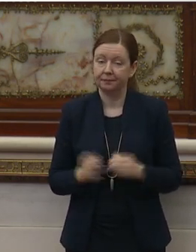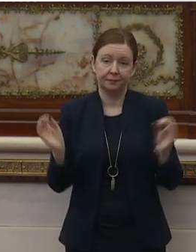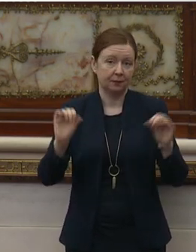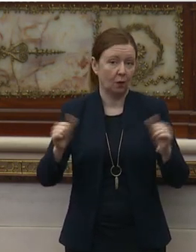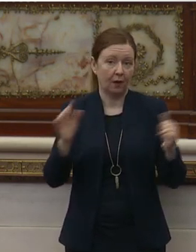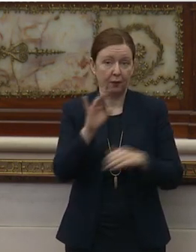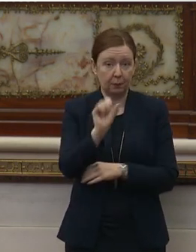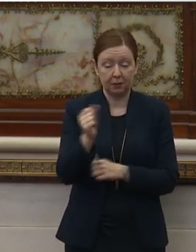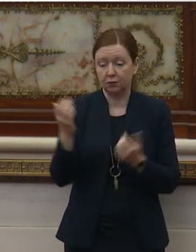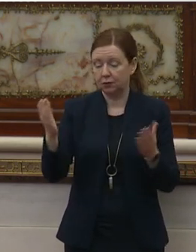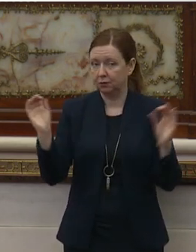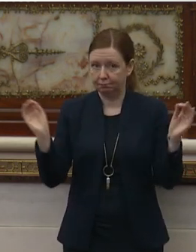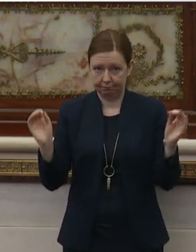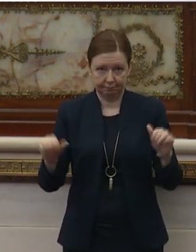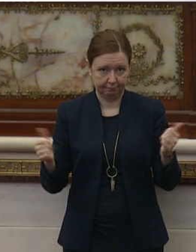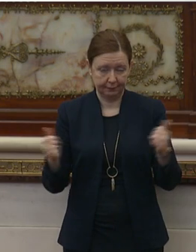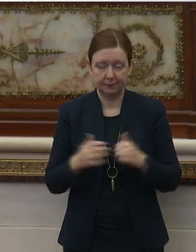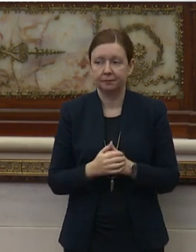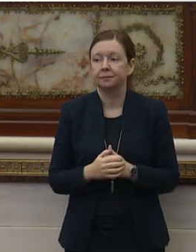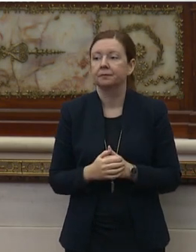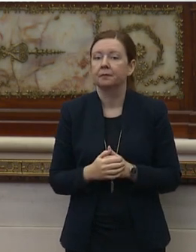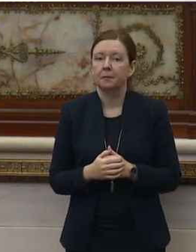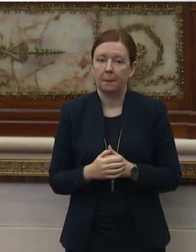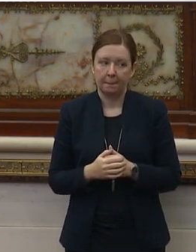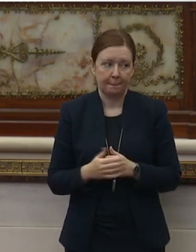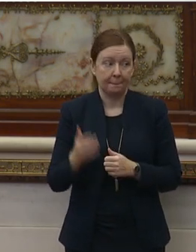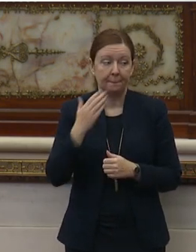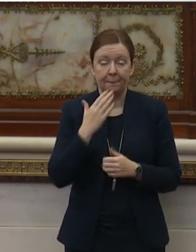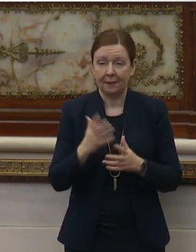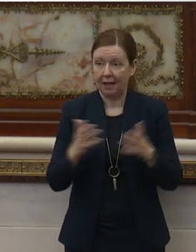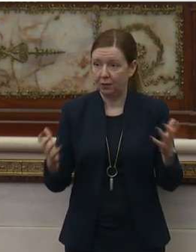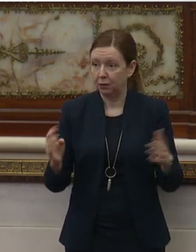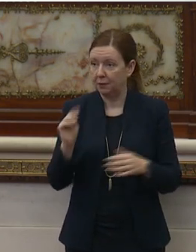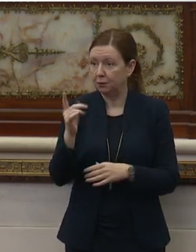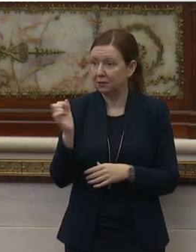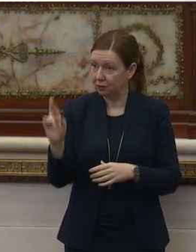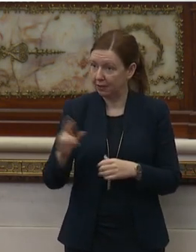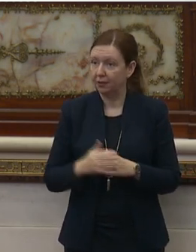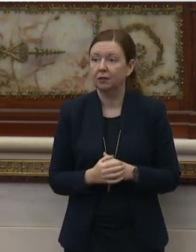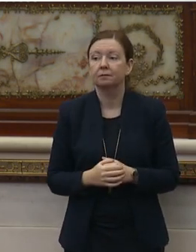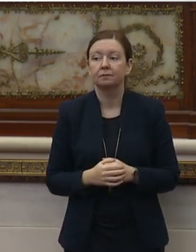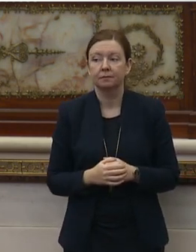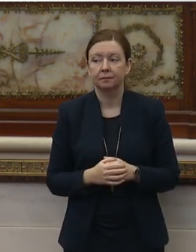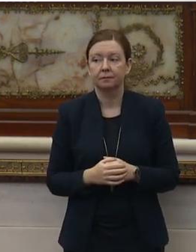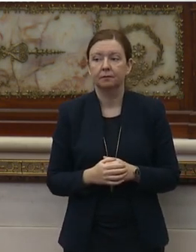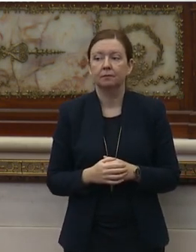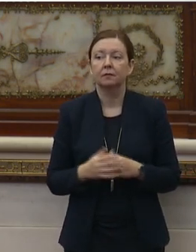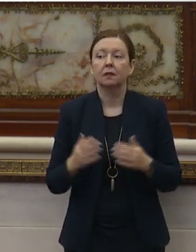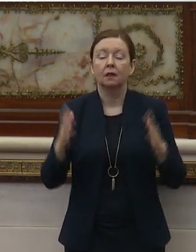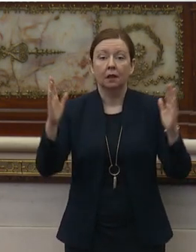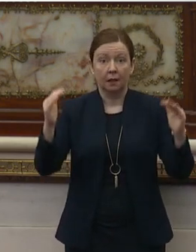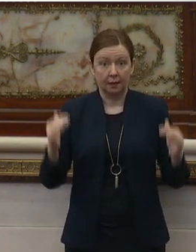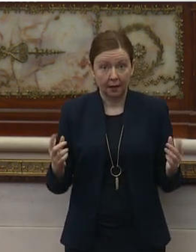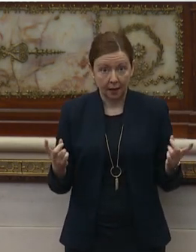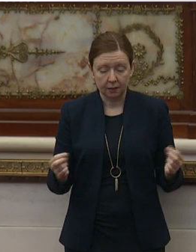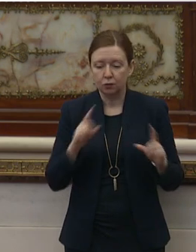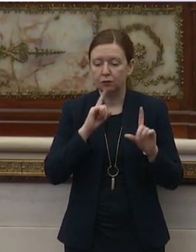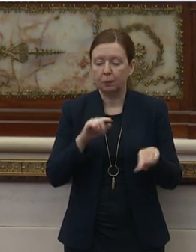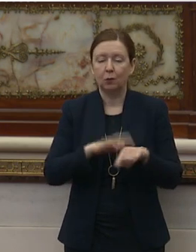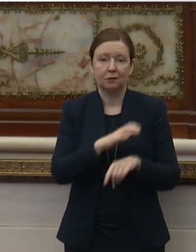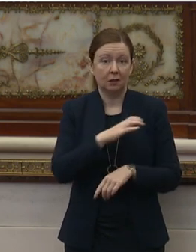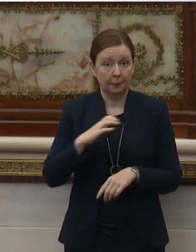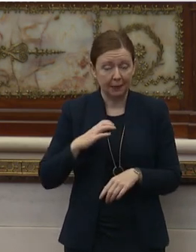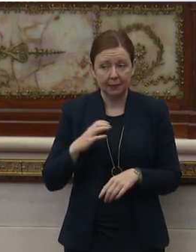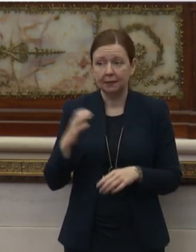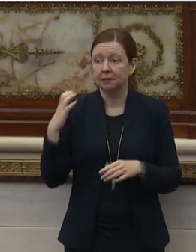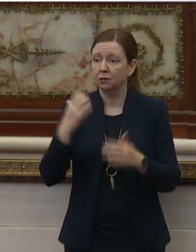other bills or resolutions being offered by the members today, Mr. President. Thank you very much, Mr. Decker. And our next order of business is reports from committees,